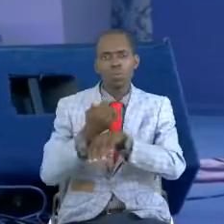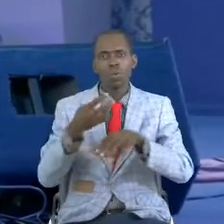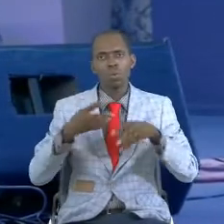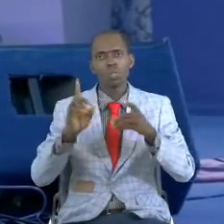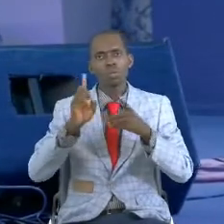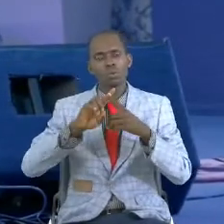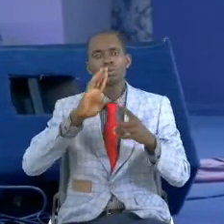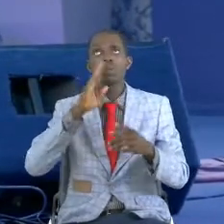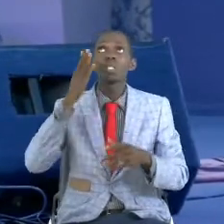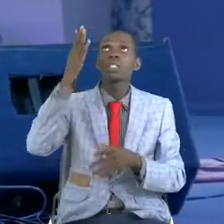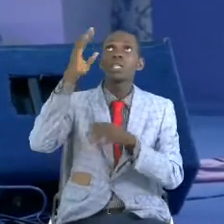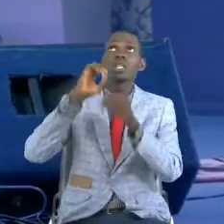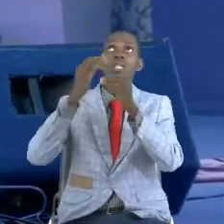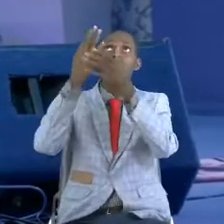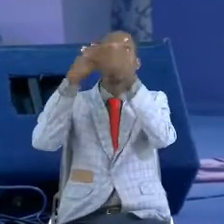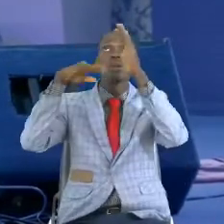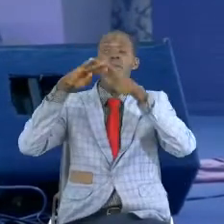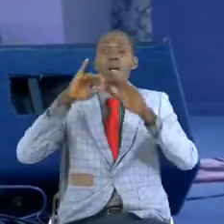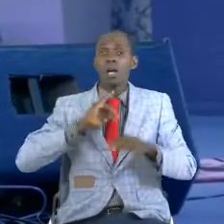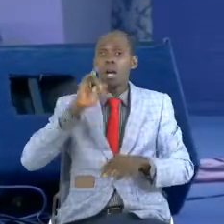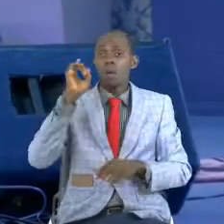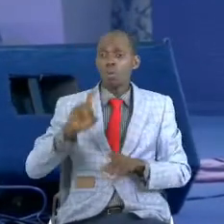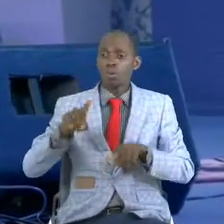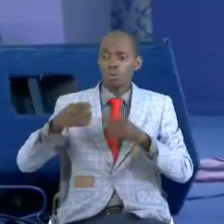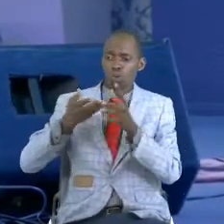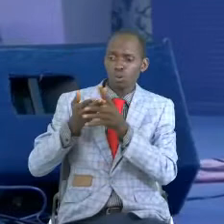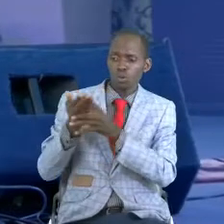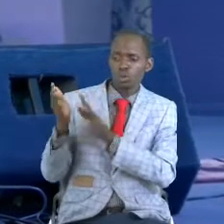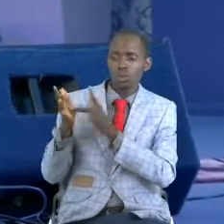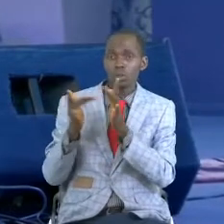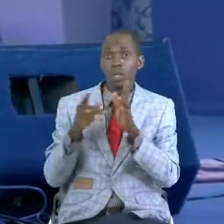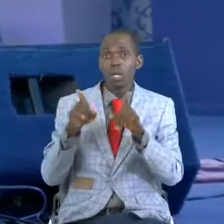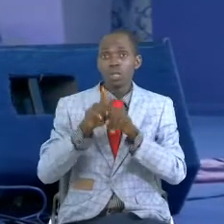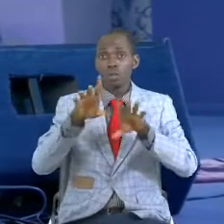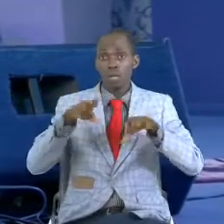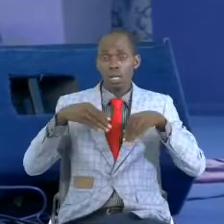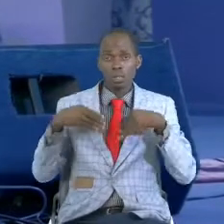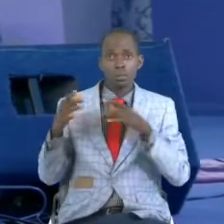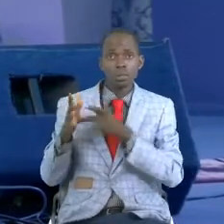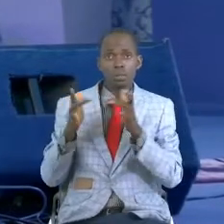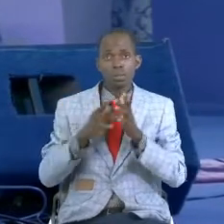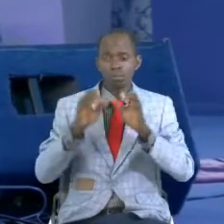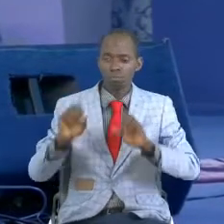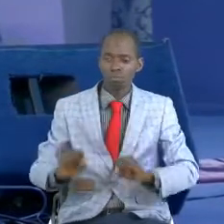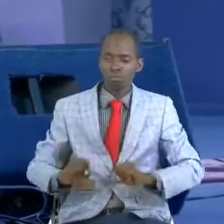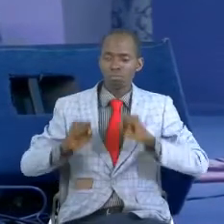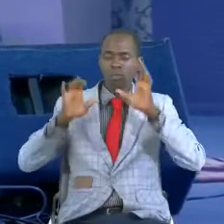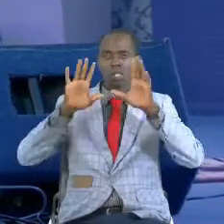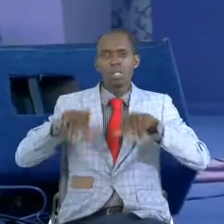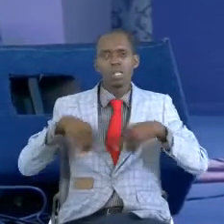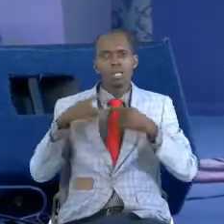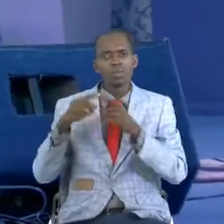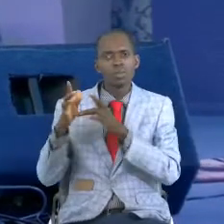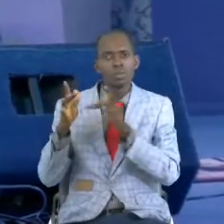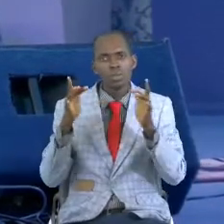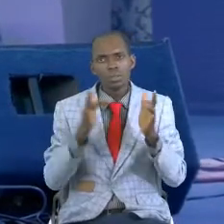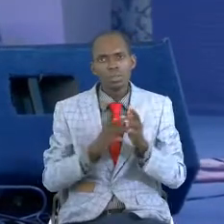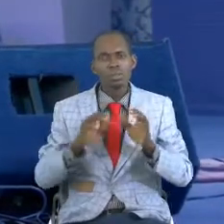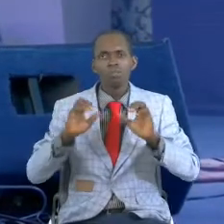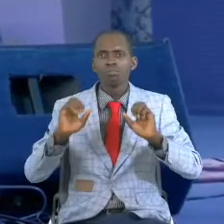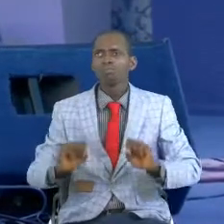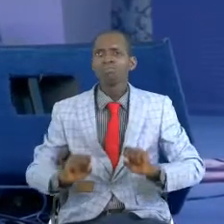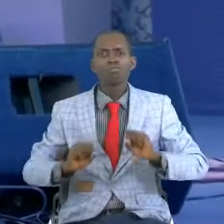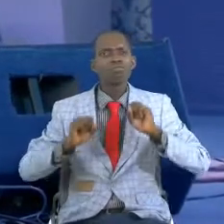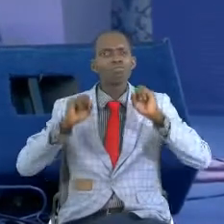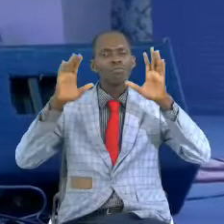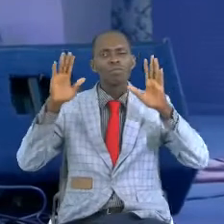through Jesus. And as you give your life to Jesus, hand over your life to Jesus, surrender